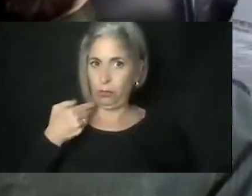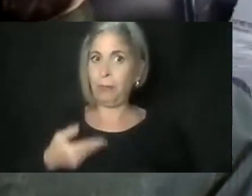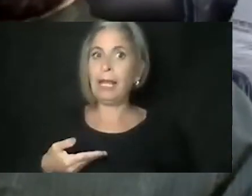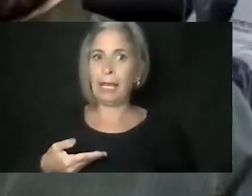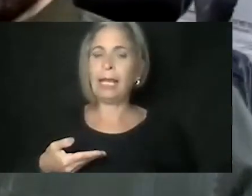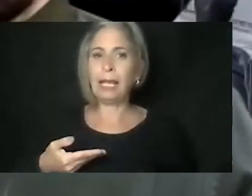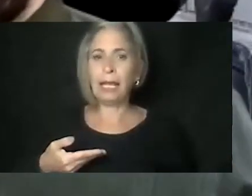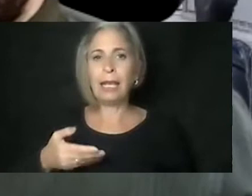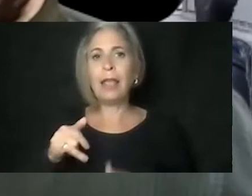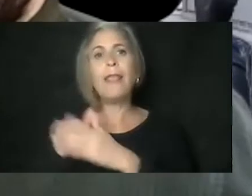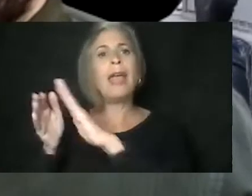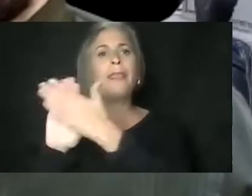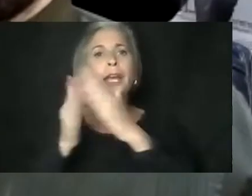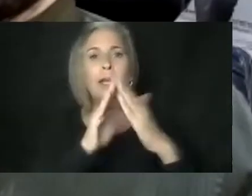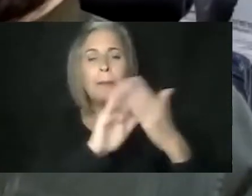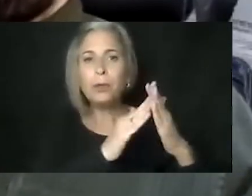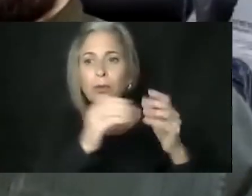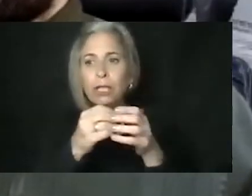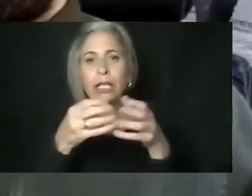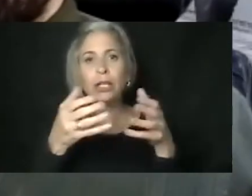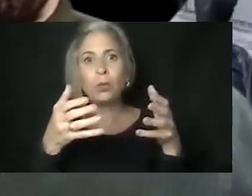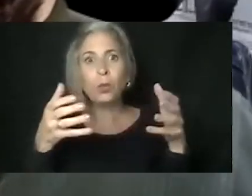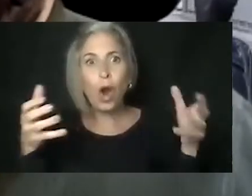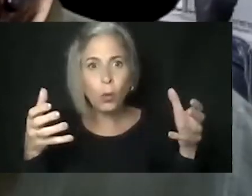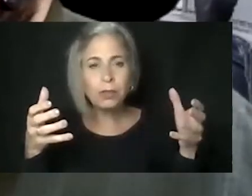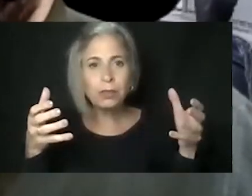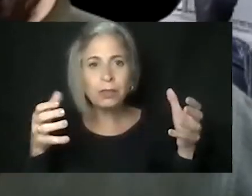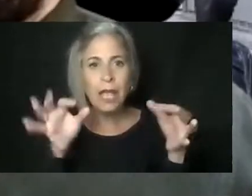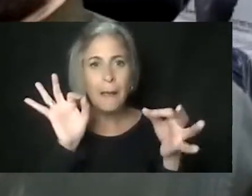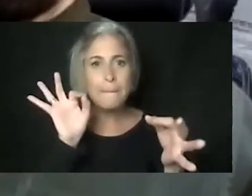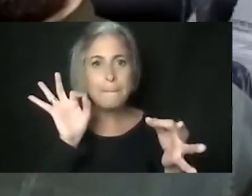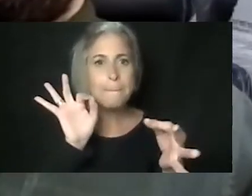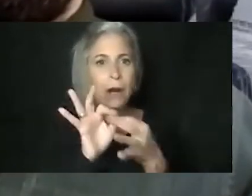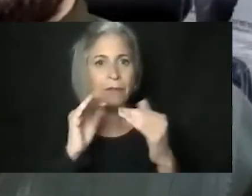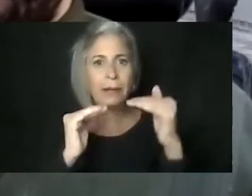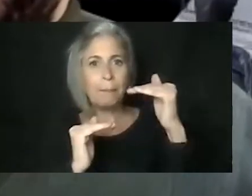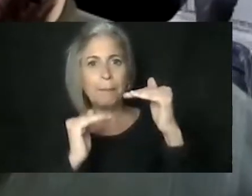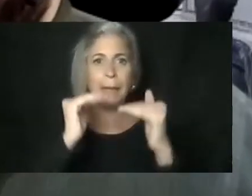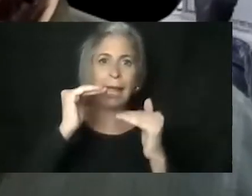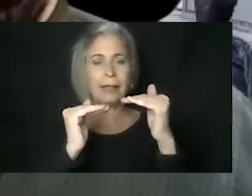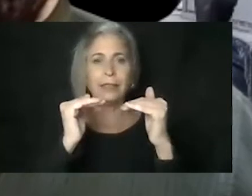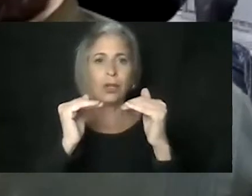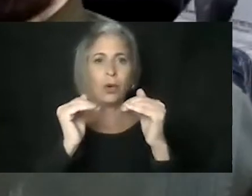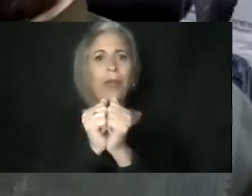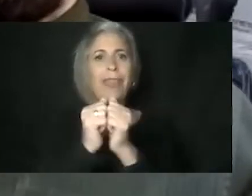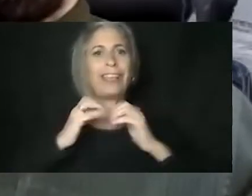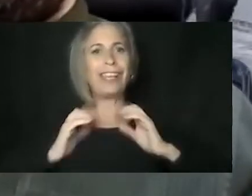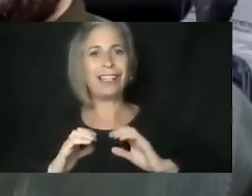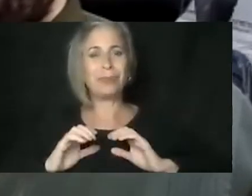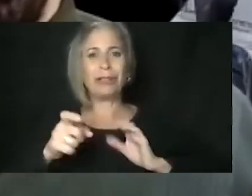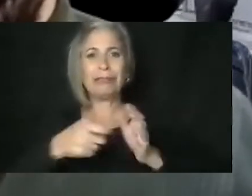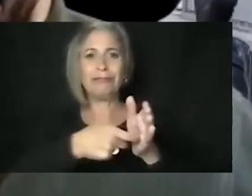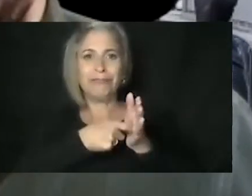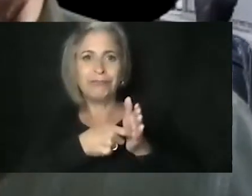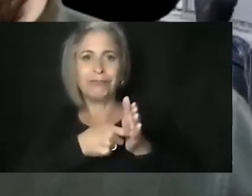the community grows in perfect balance with our customer demand, because I don't